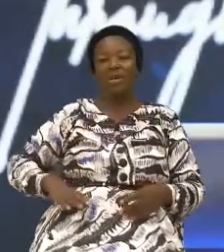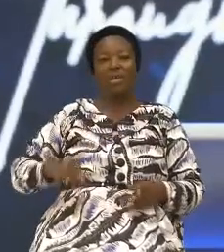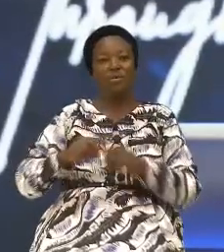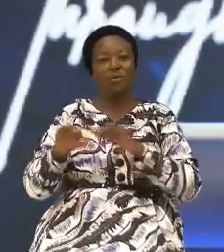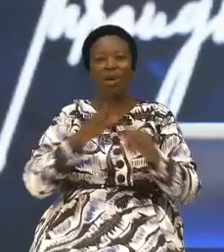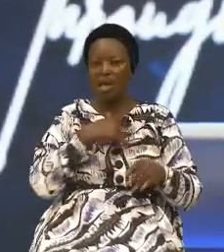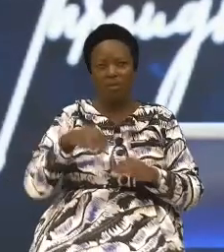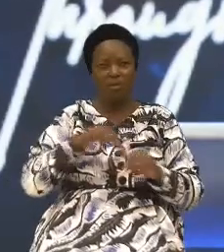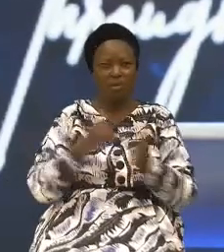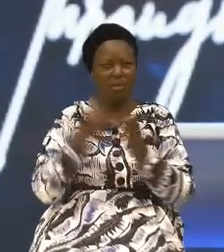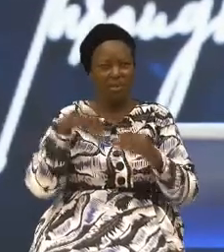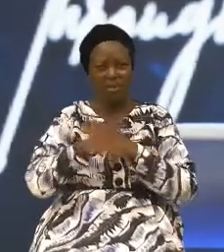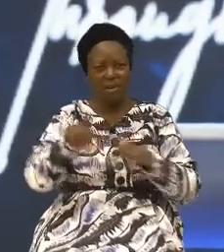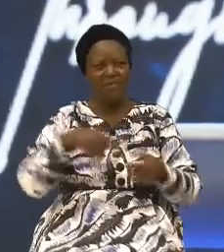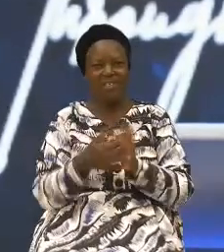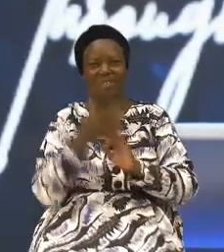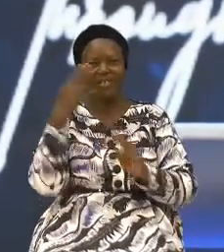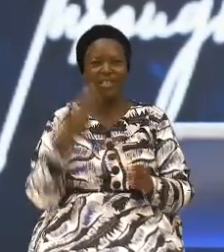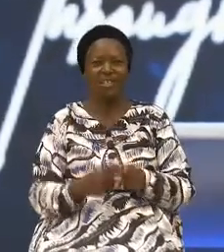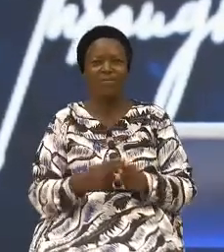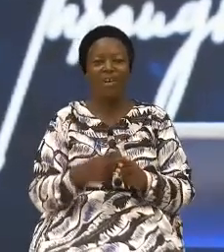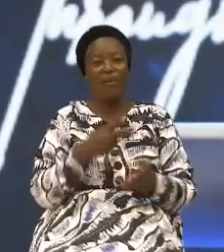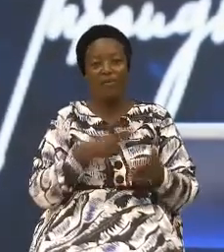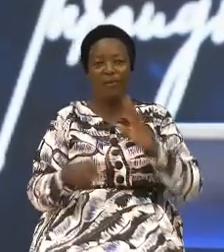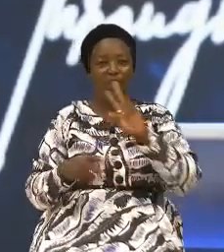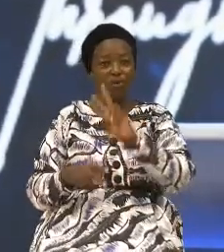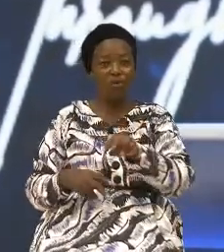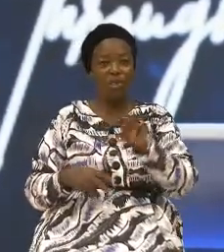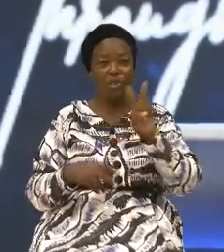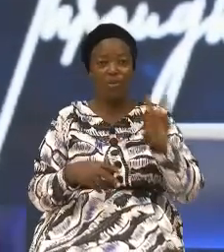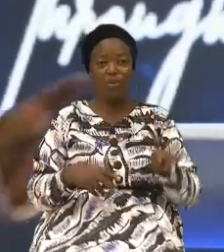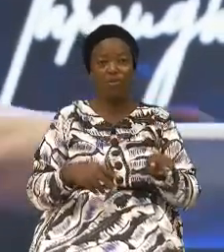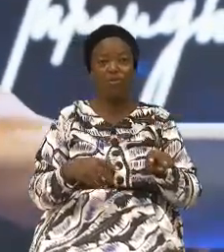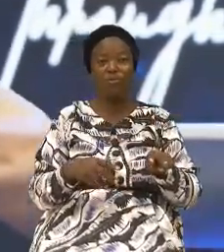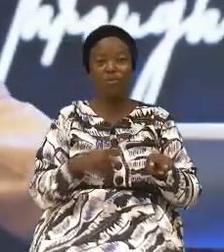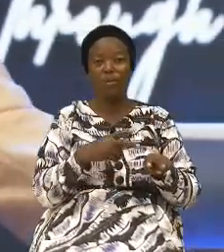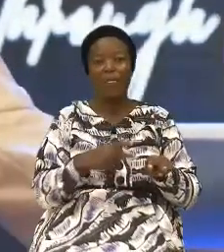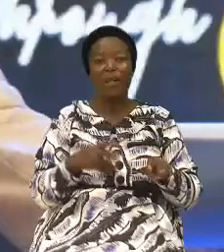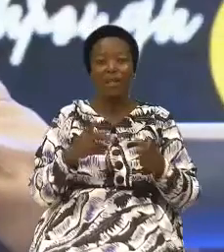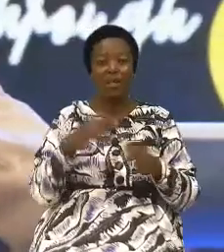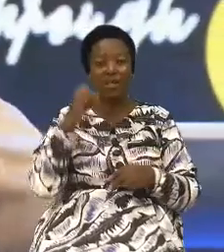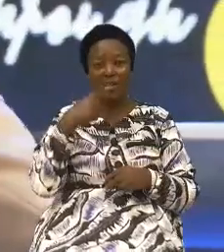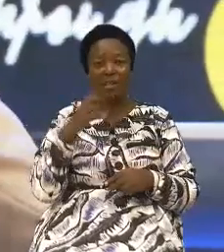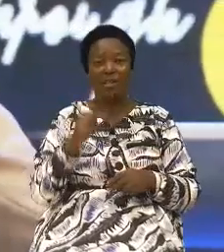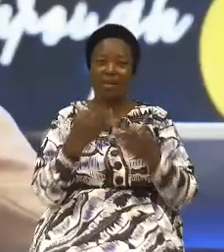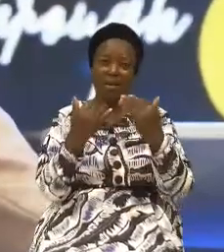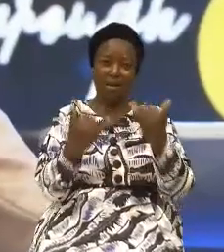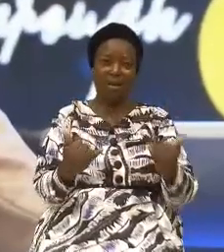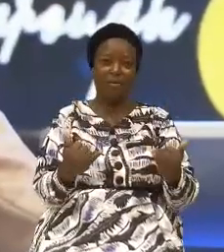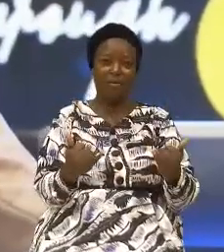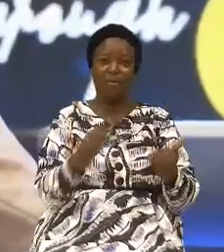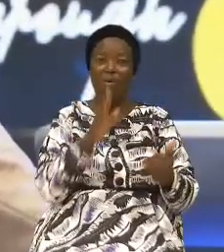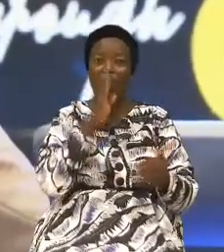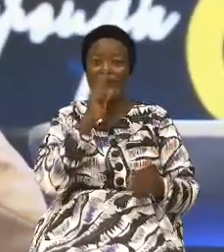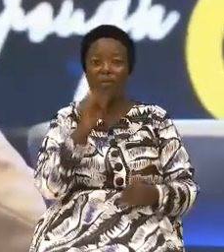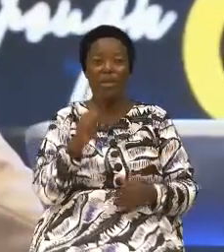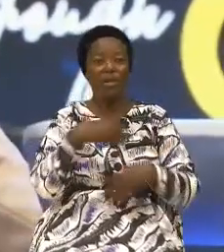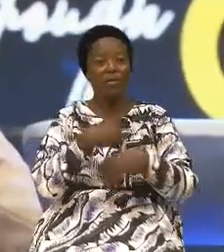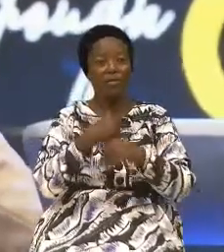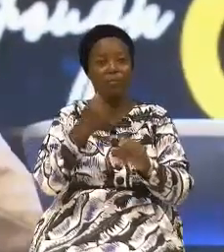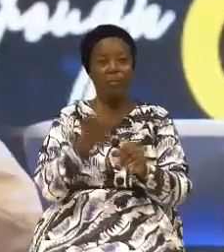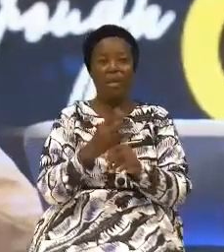in your life. Verse 22. In verse 22 it says, now, being made